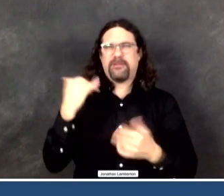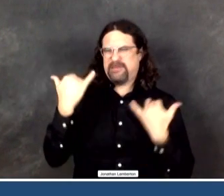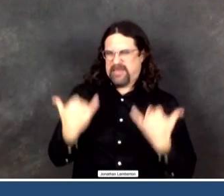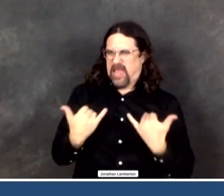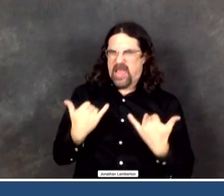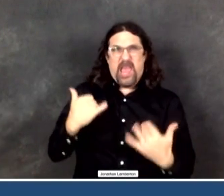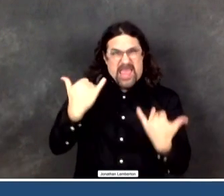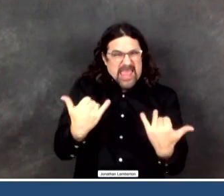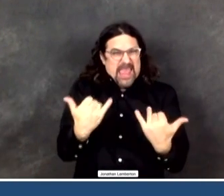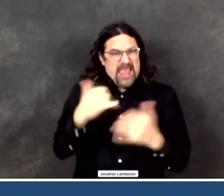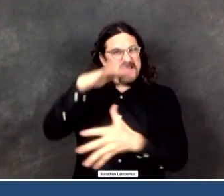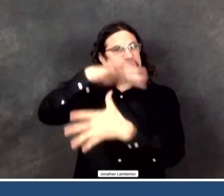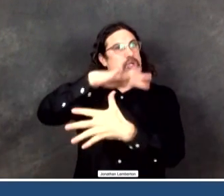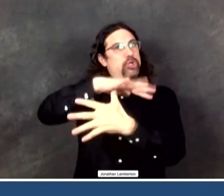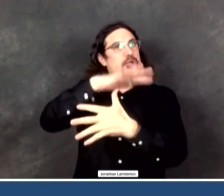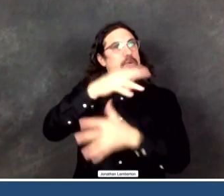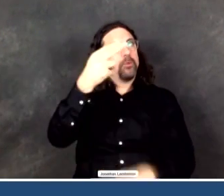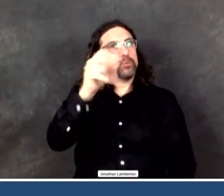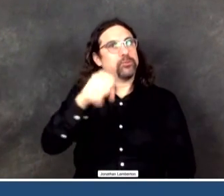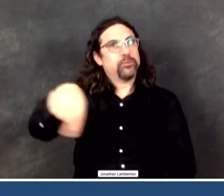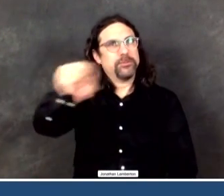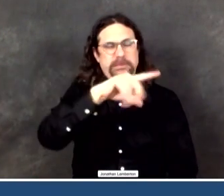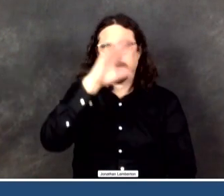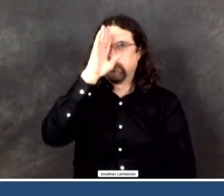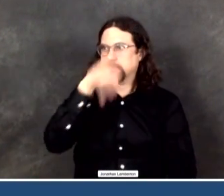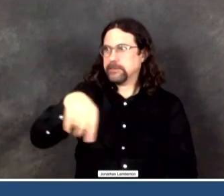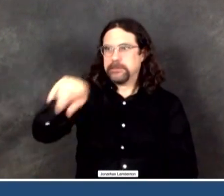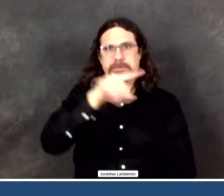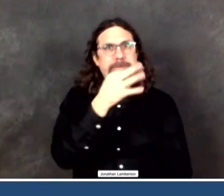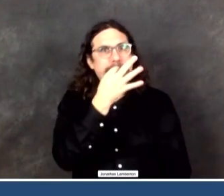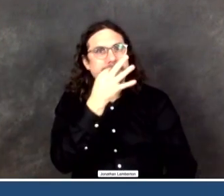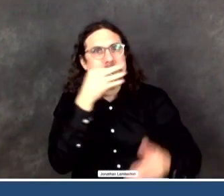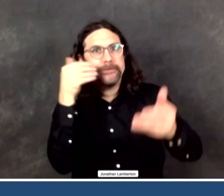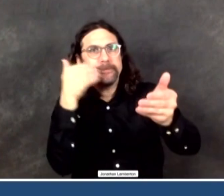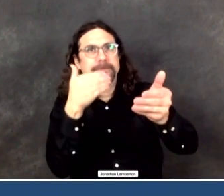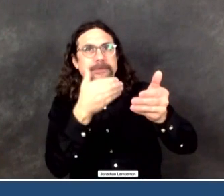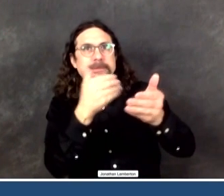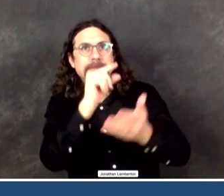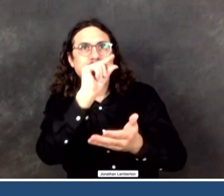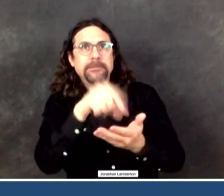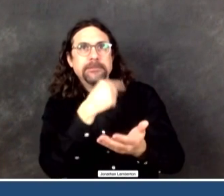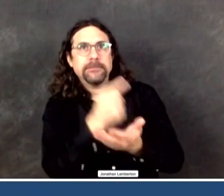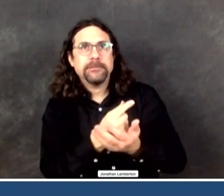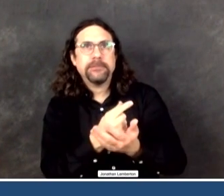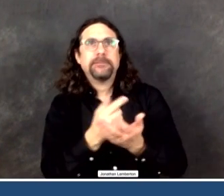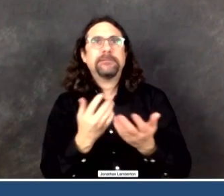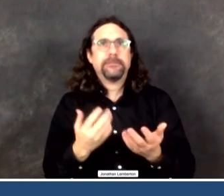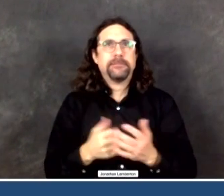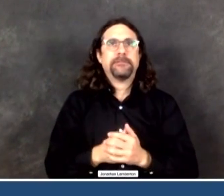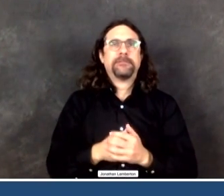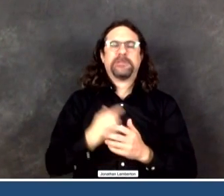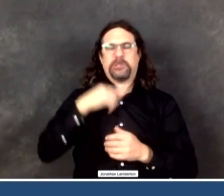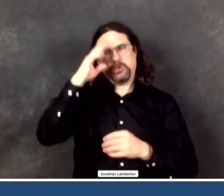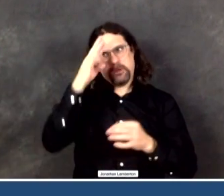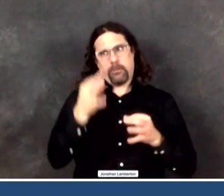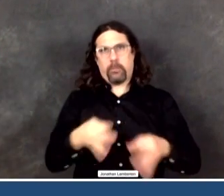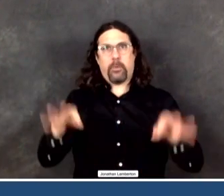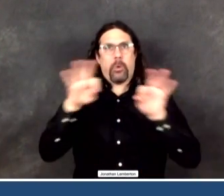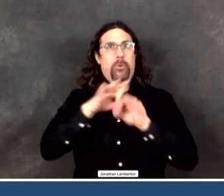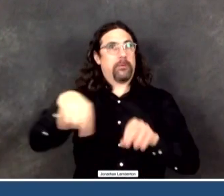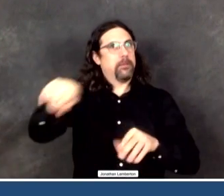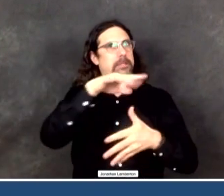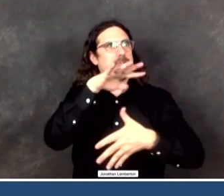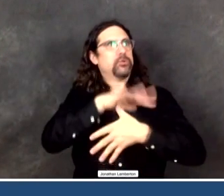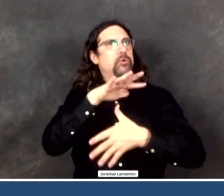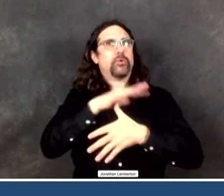that. It's a very, very important mission, and one that the whole DOE family feels deeply right now. We do not want to